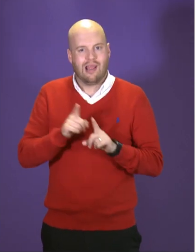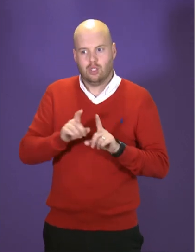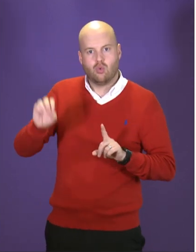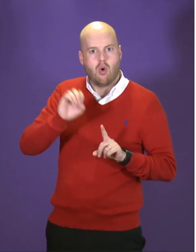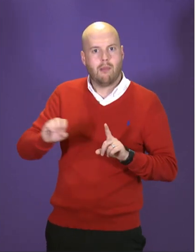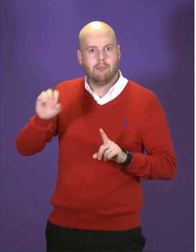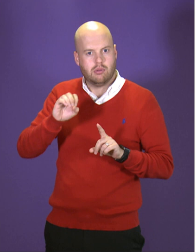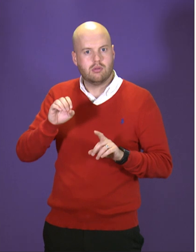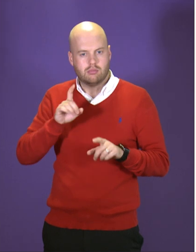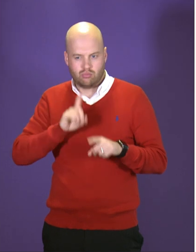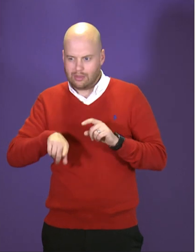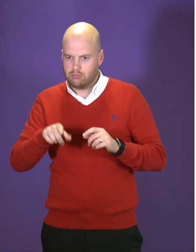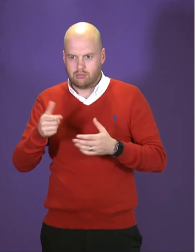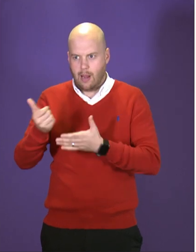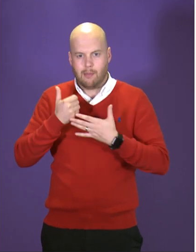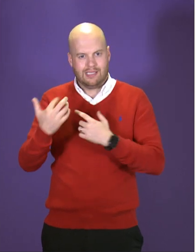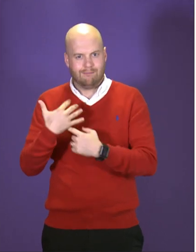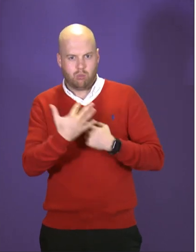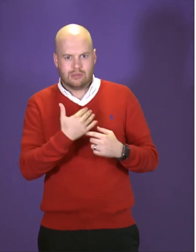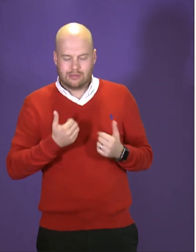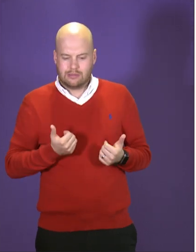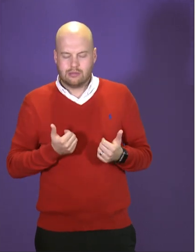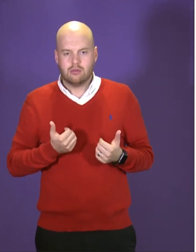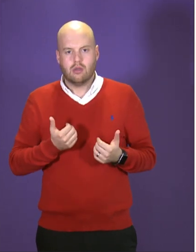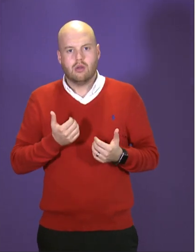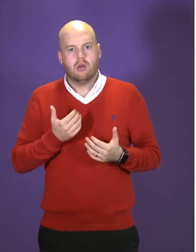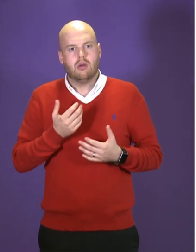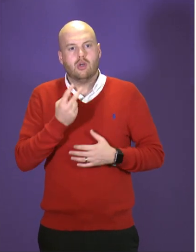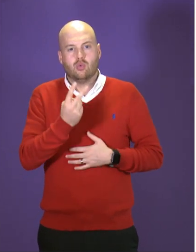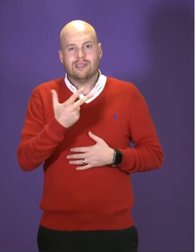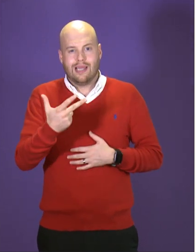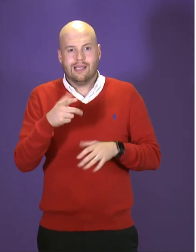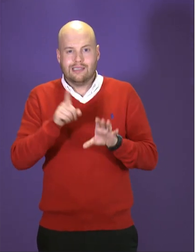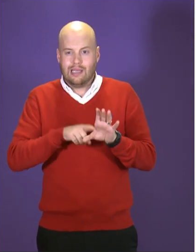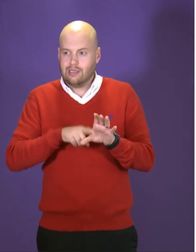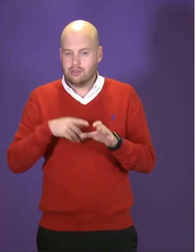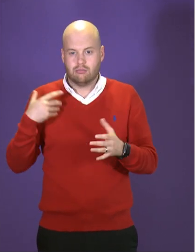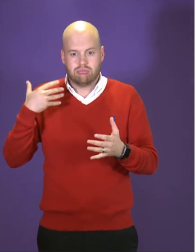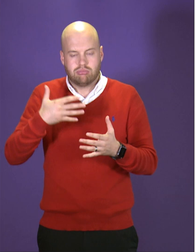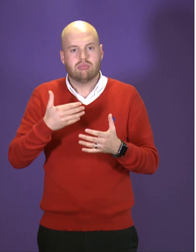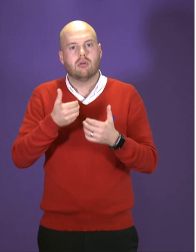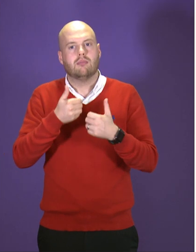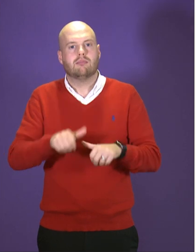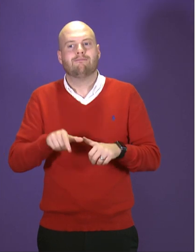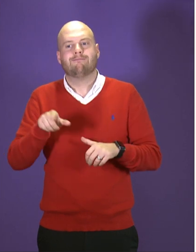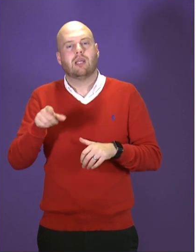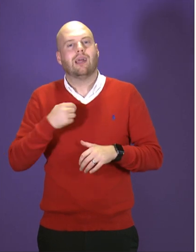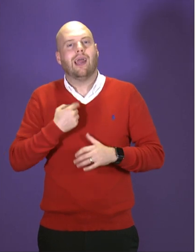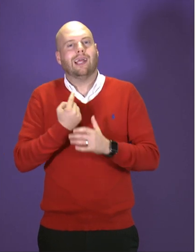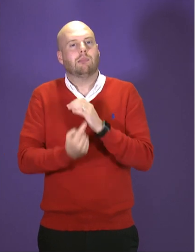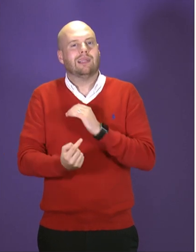Europe. After 28 years of restored independence of Lithuania, so lots